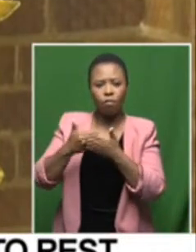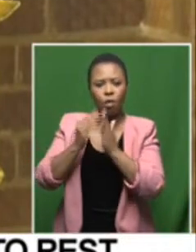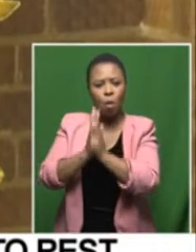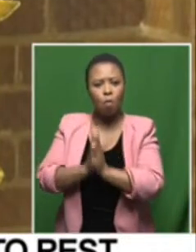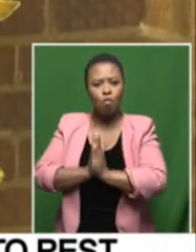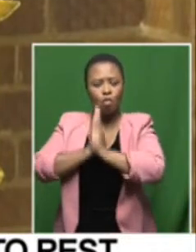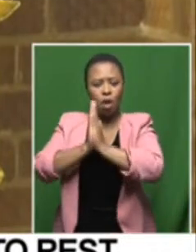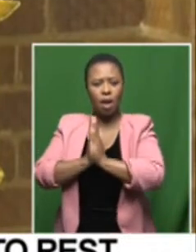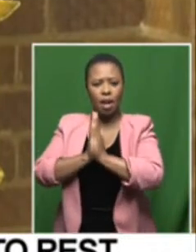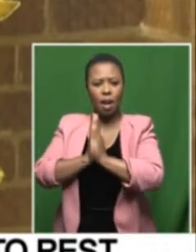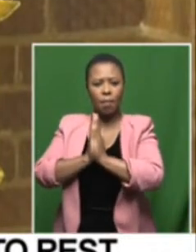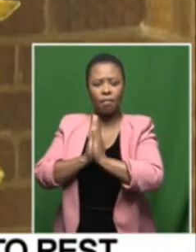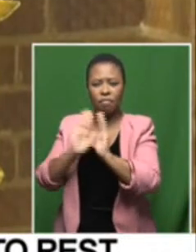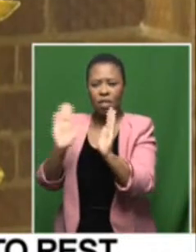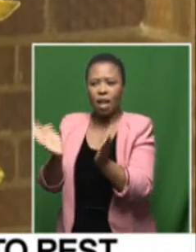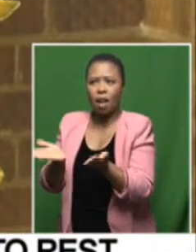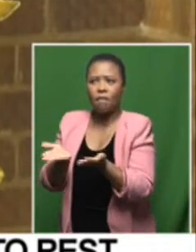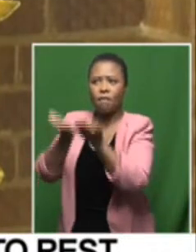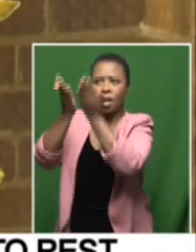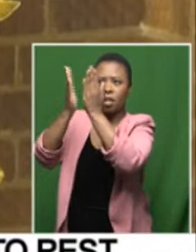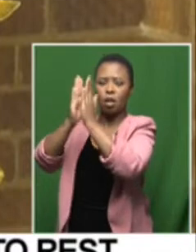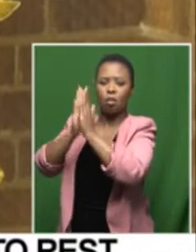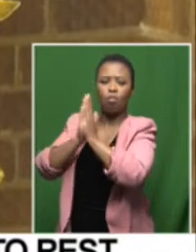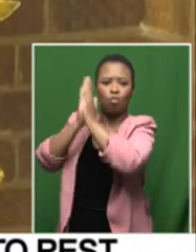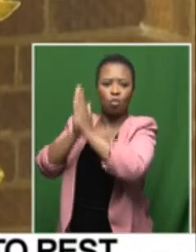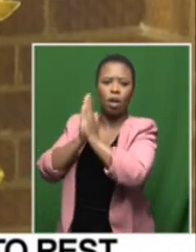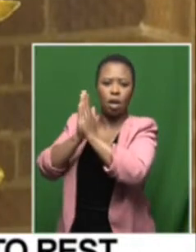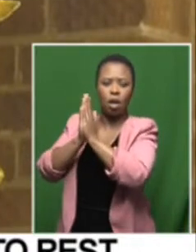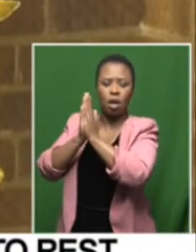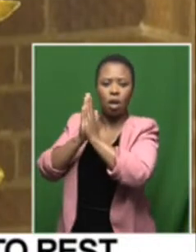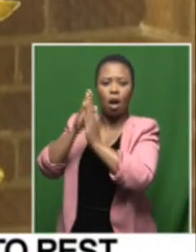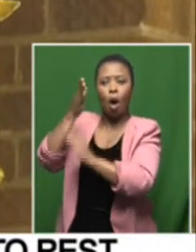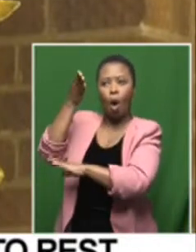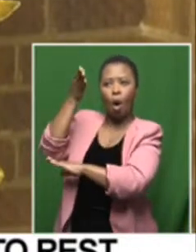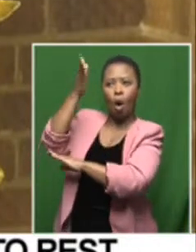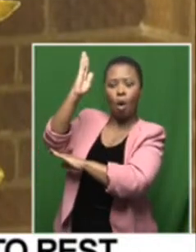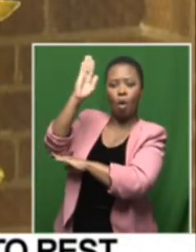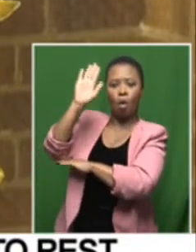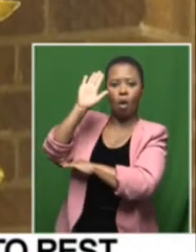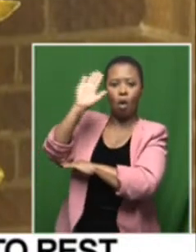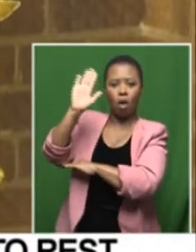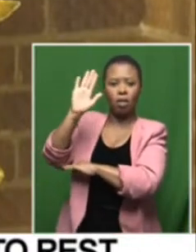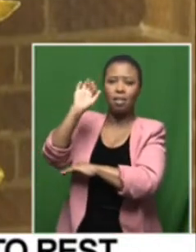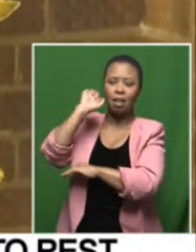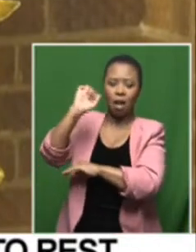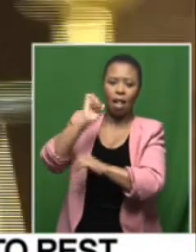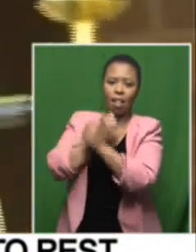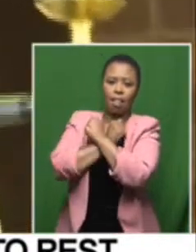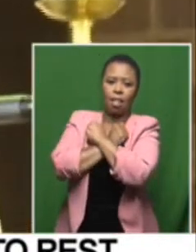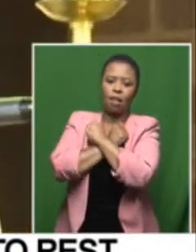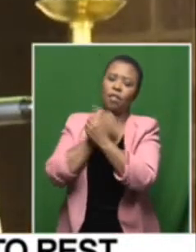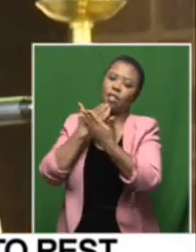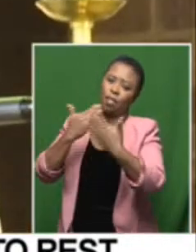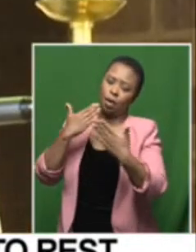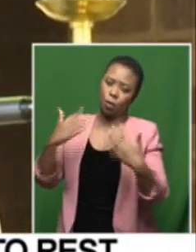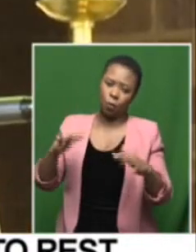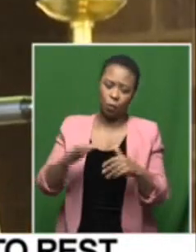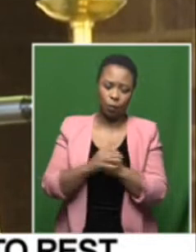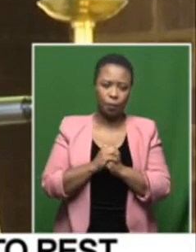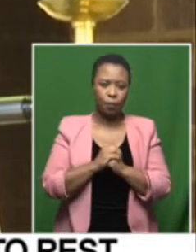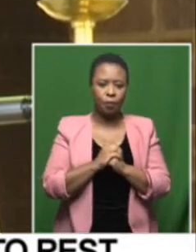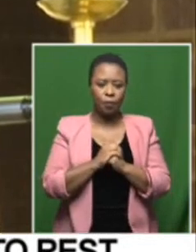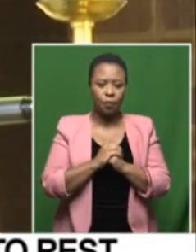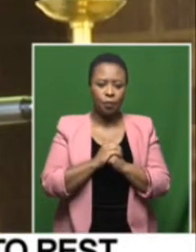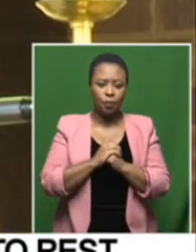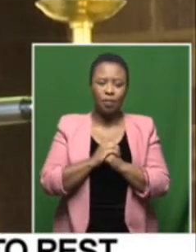elevating benediction. O God, from thy infinite love, we thank you that